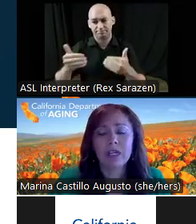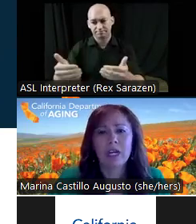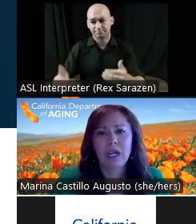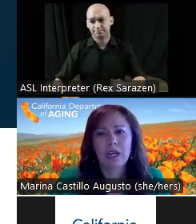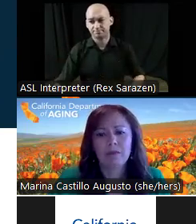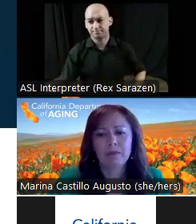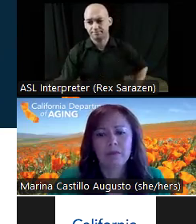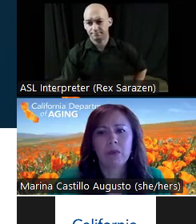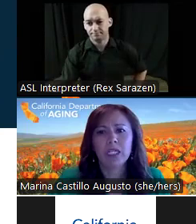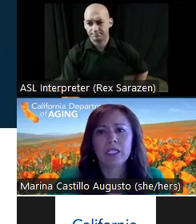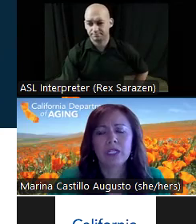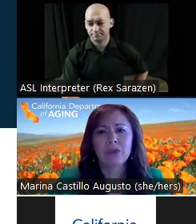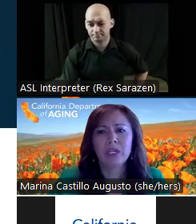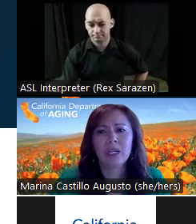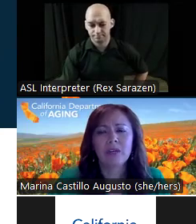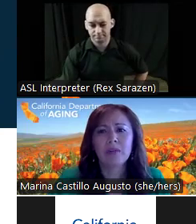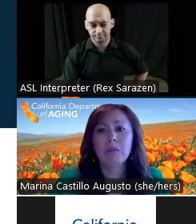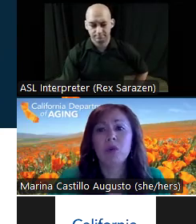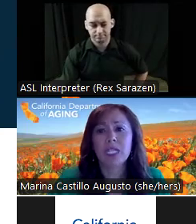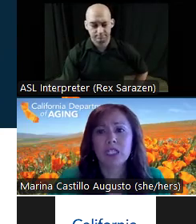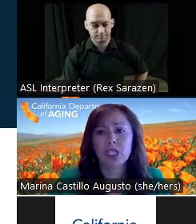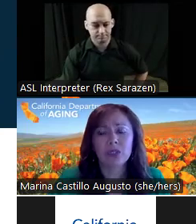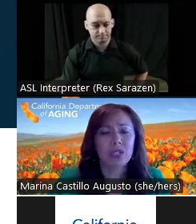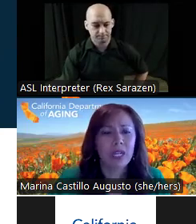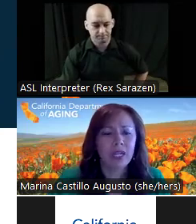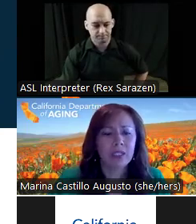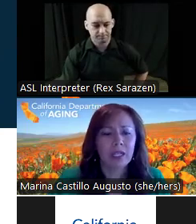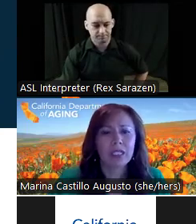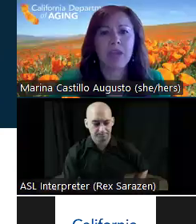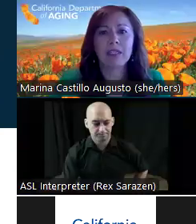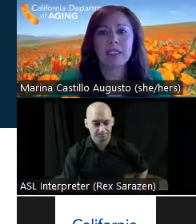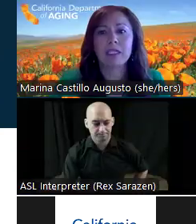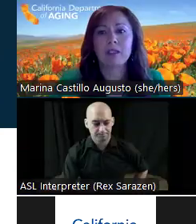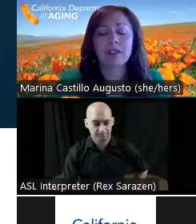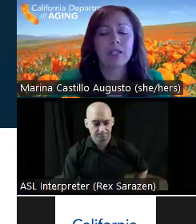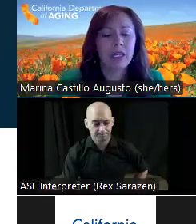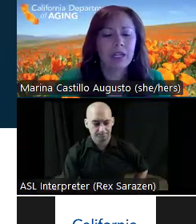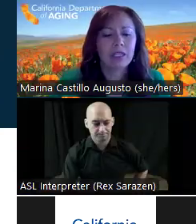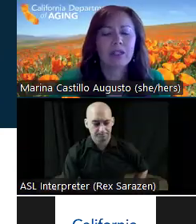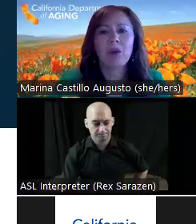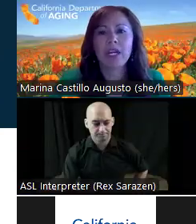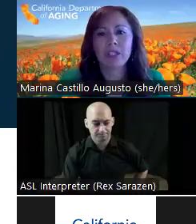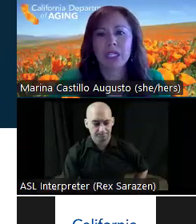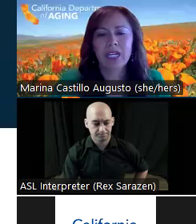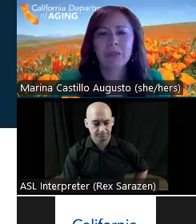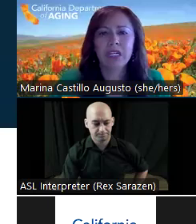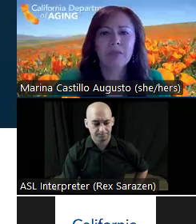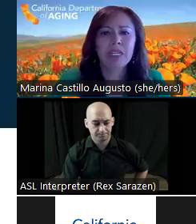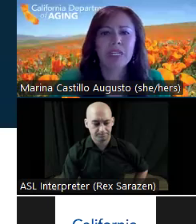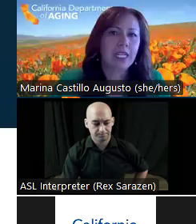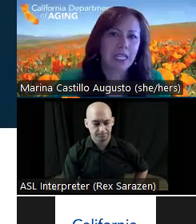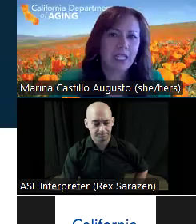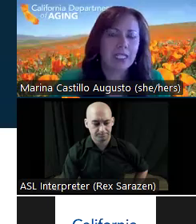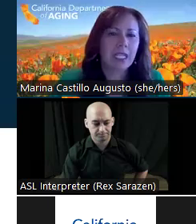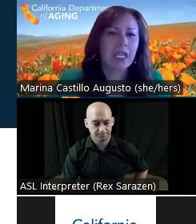serve, we wanted to even be more intentional and expand this a little wider. And what I